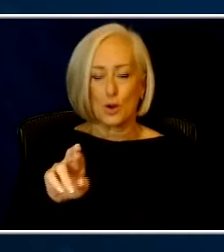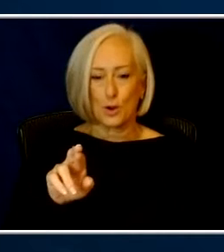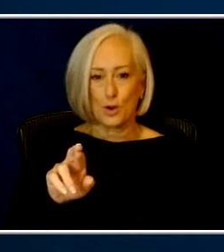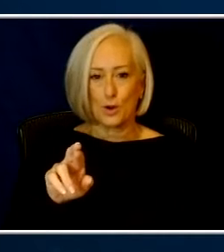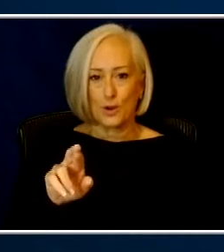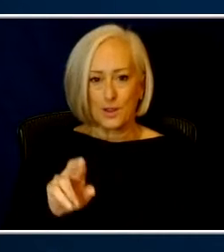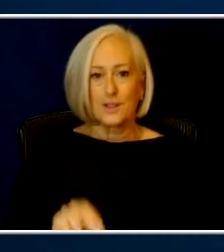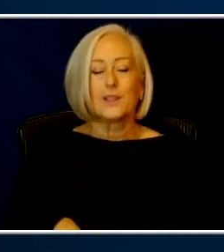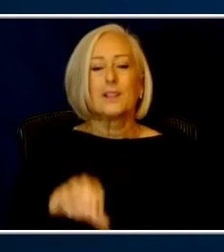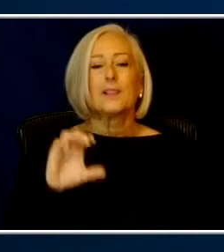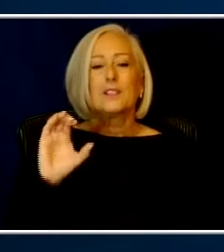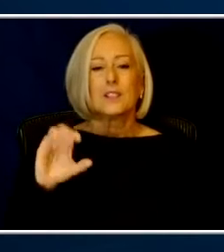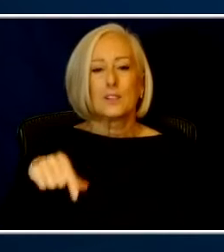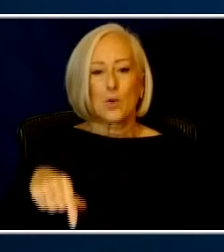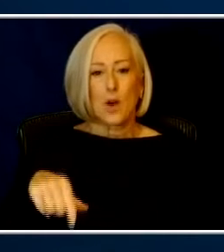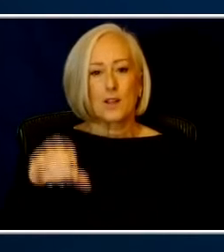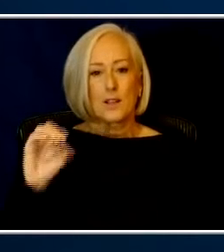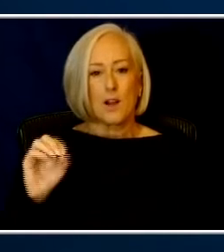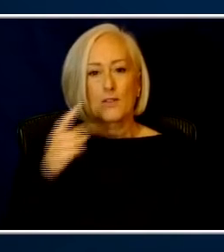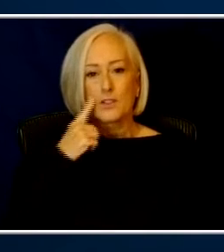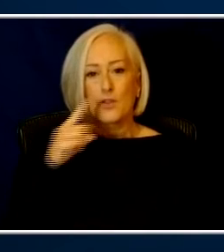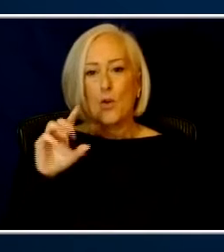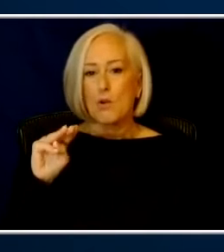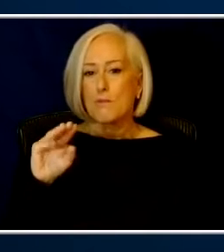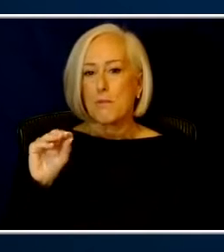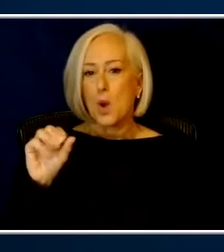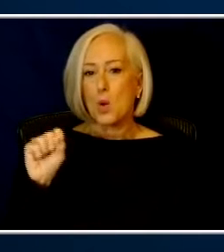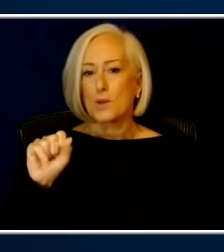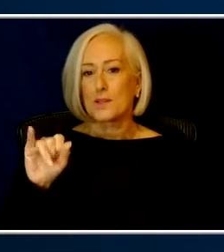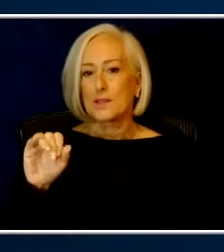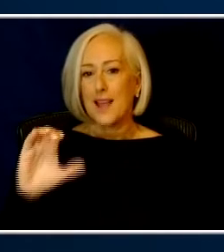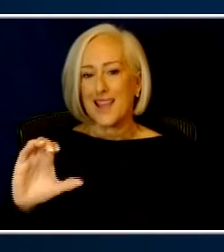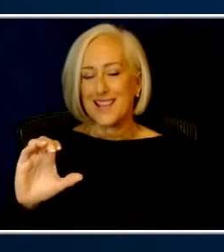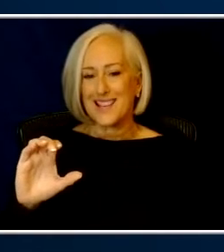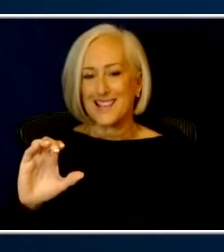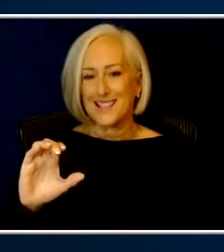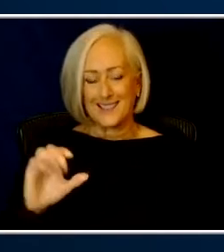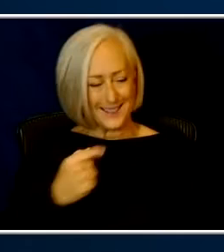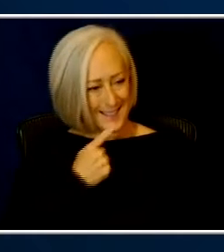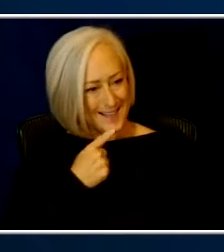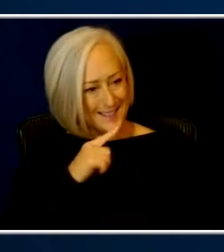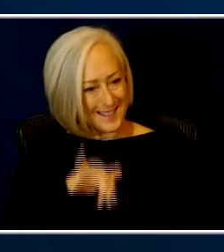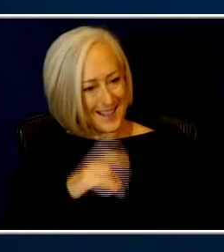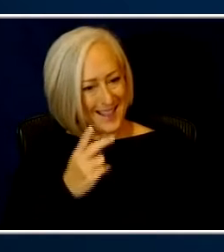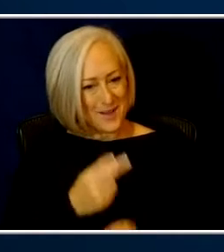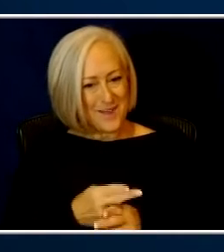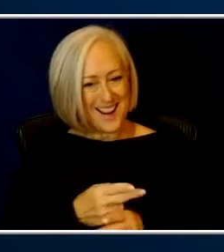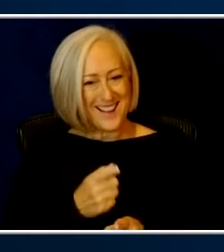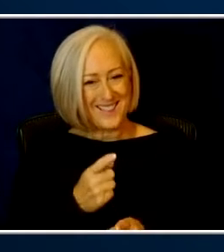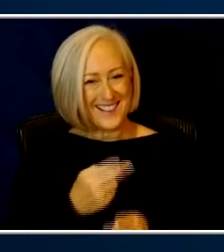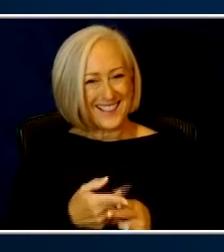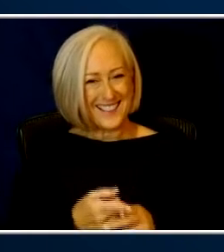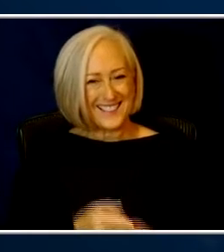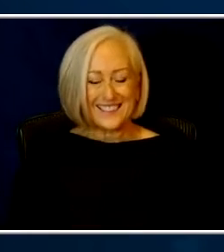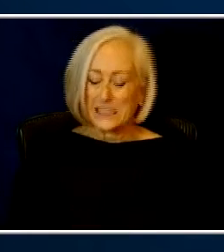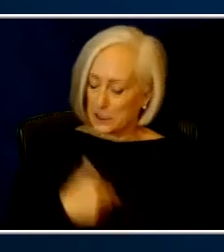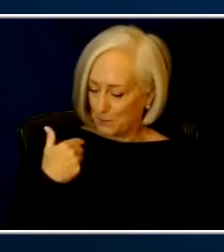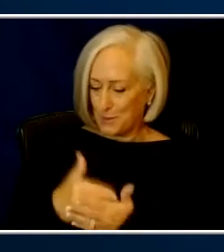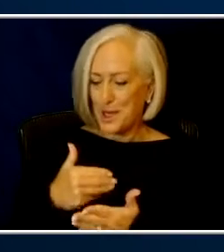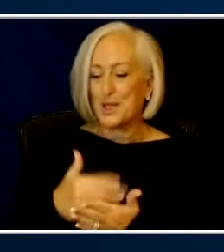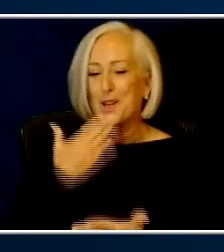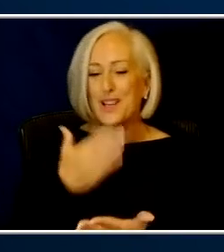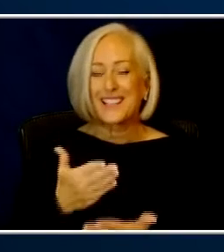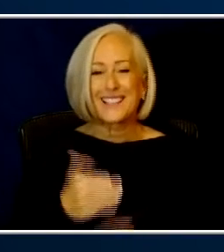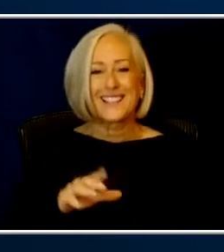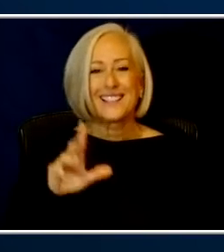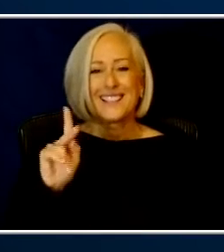and incoming Chief Medical Officer for Mosaic. How close was I there, Dr. Edward Kemmerer? Is that pretty close on your name? That's pretty good. Oh,